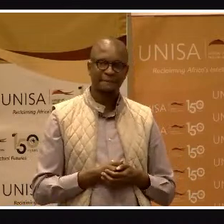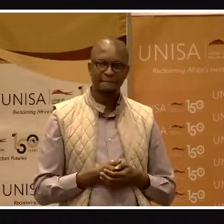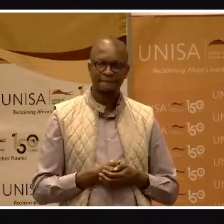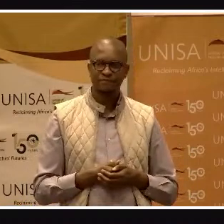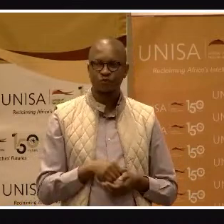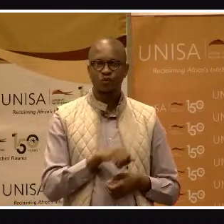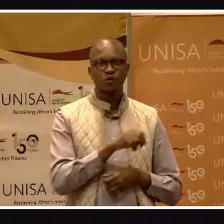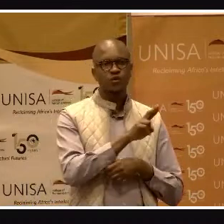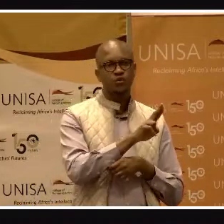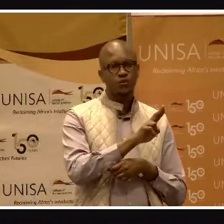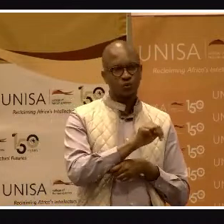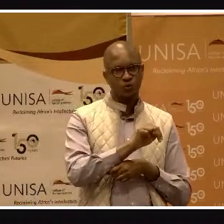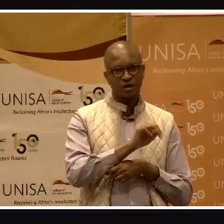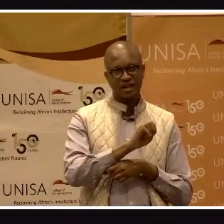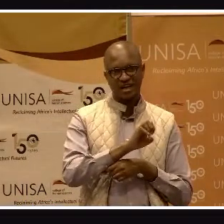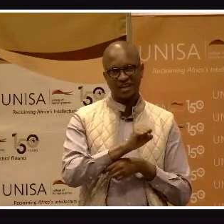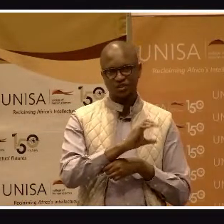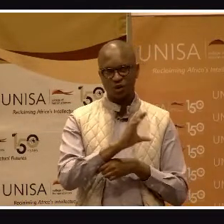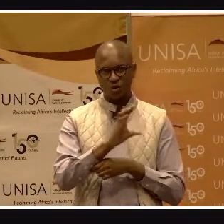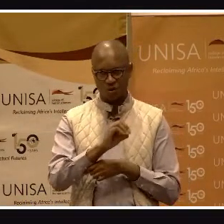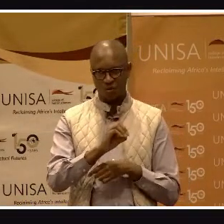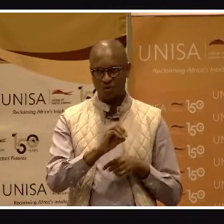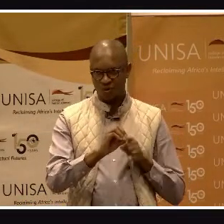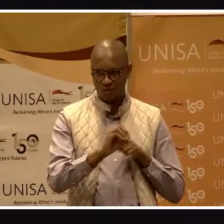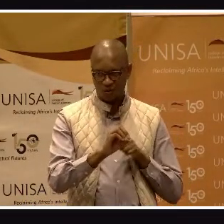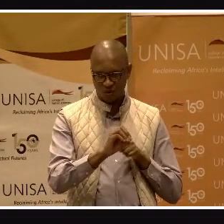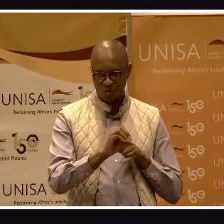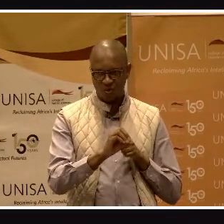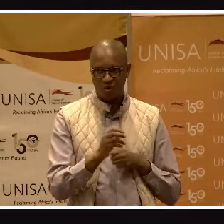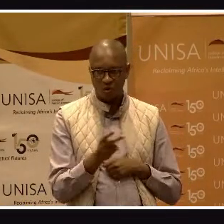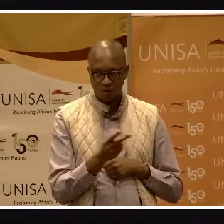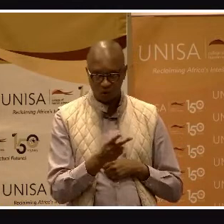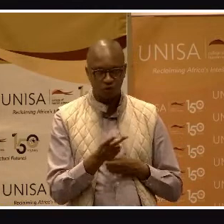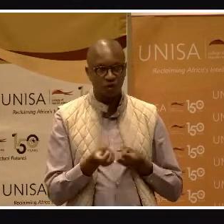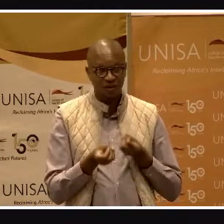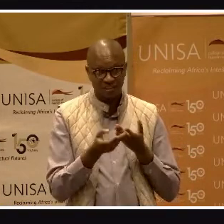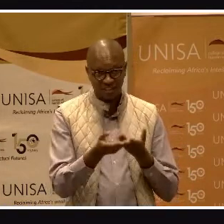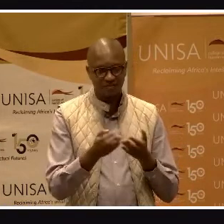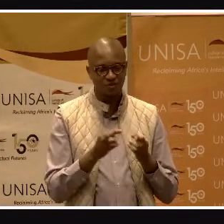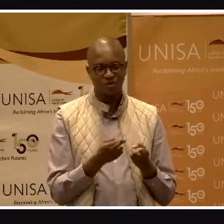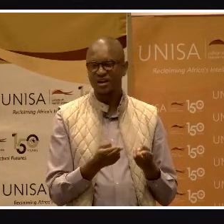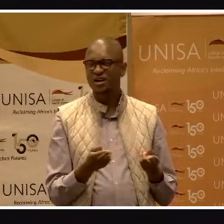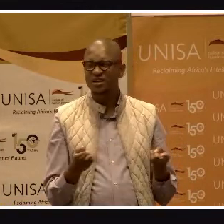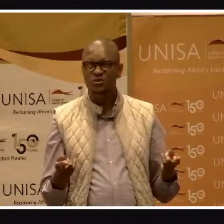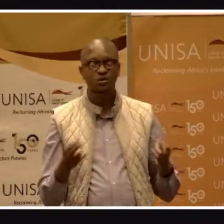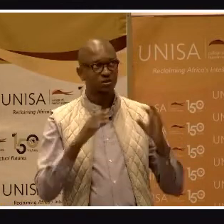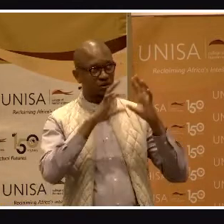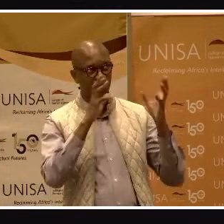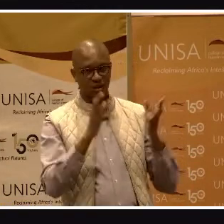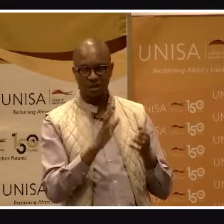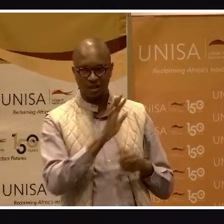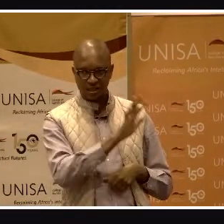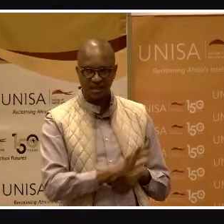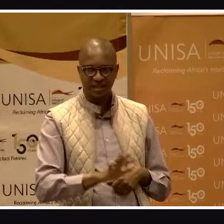UNESCO Atlas of Endangered Languages, they provide a comprehensive list of endangered languages worldwide. As of